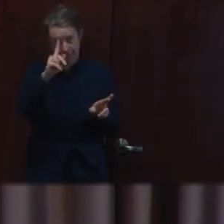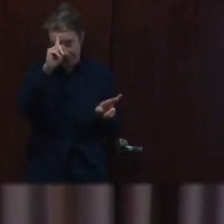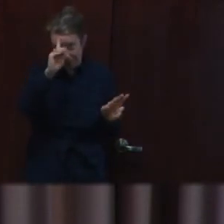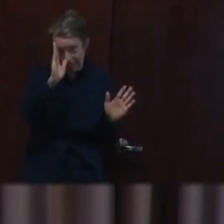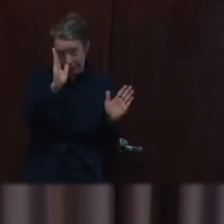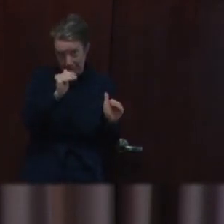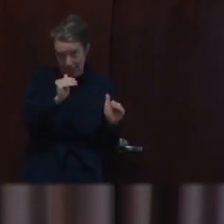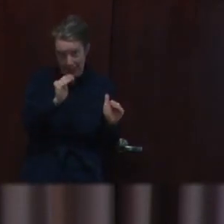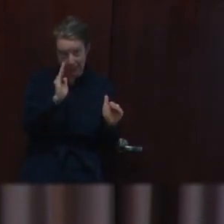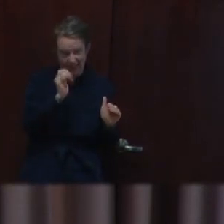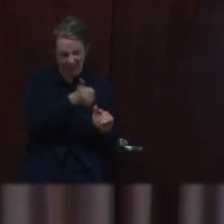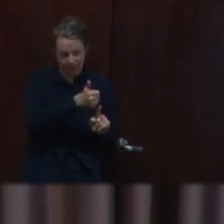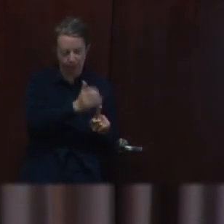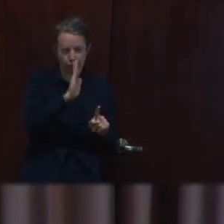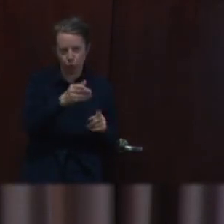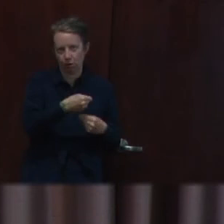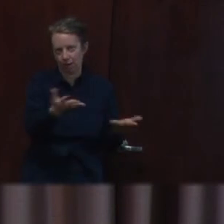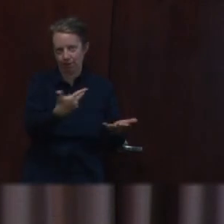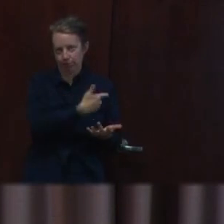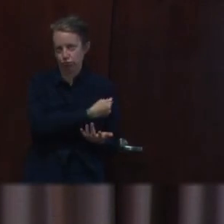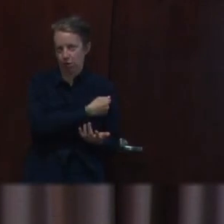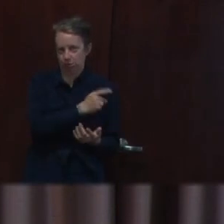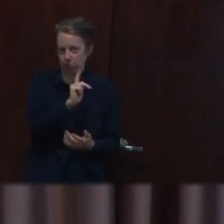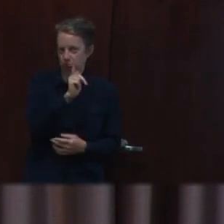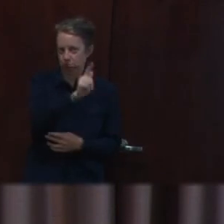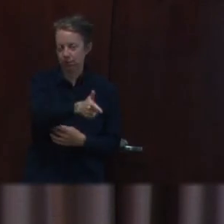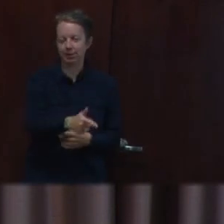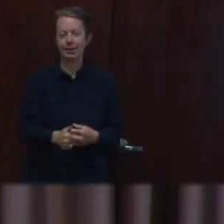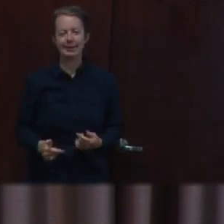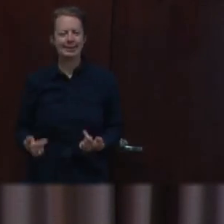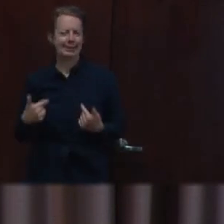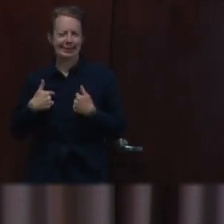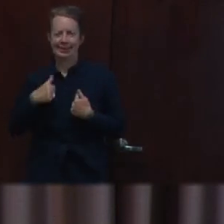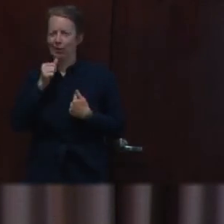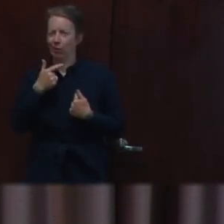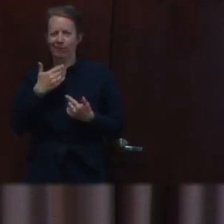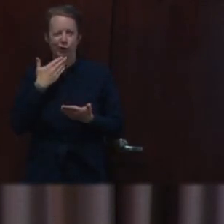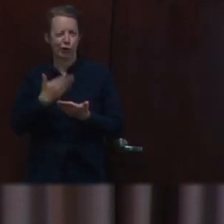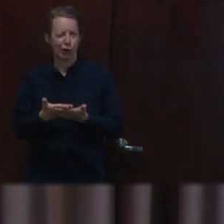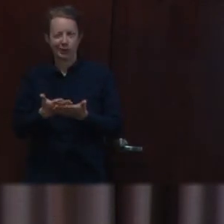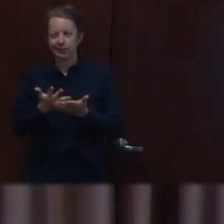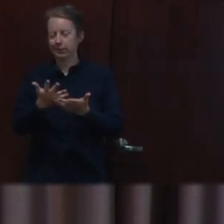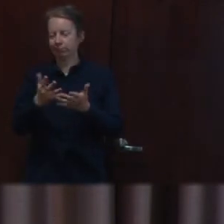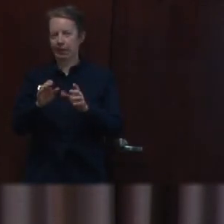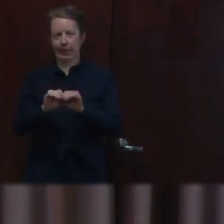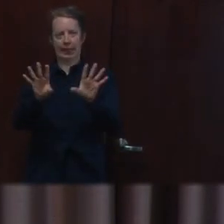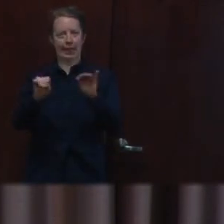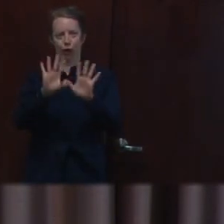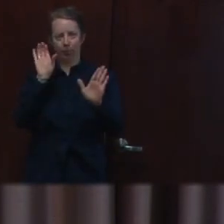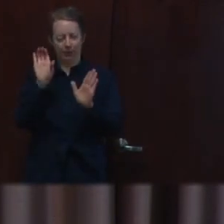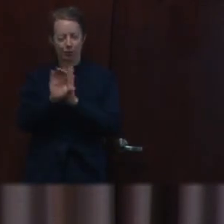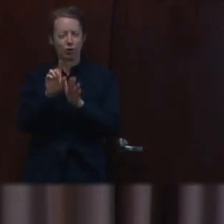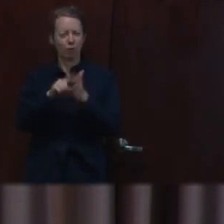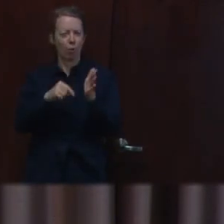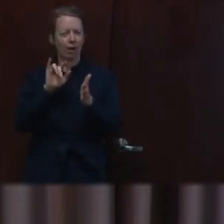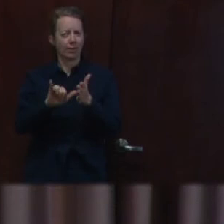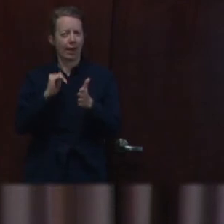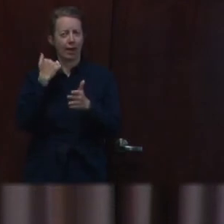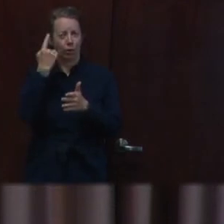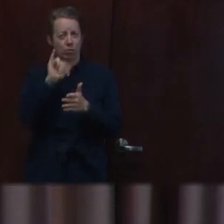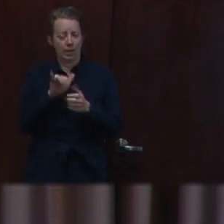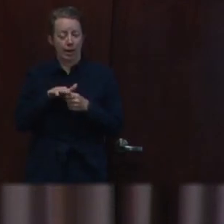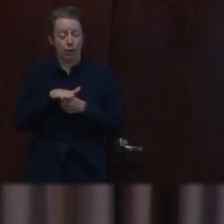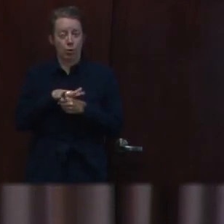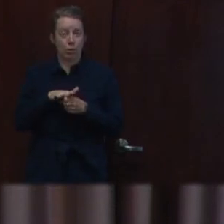do not, at this point, have a very good picture of what that landscape looks like locally, only that